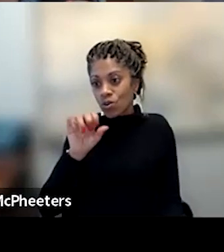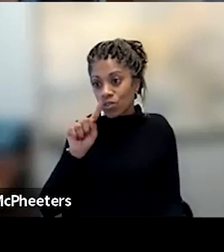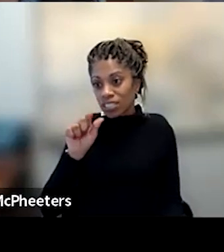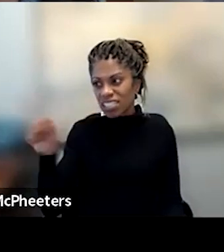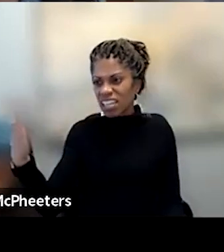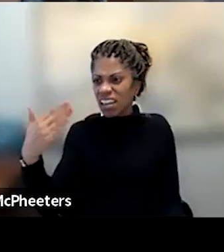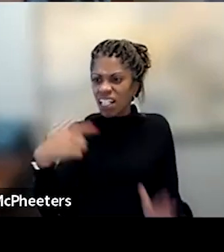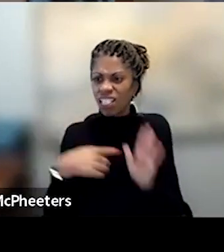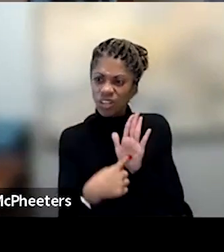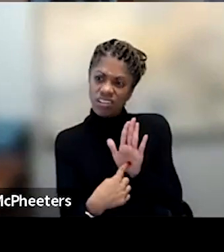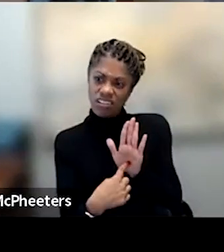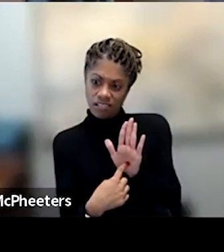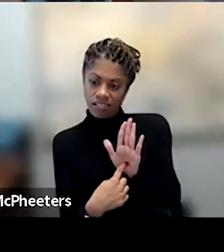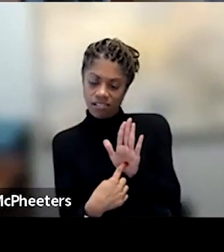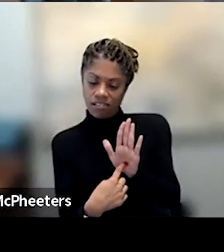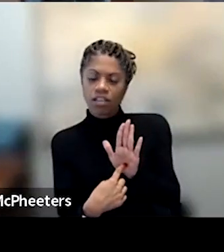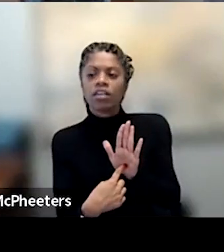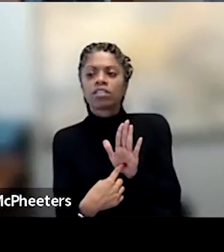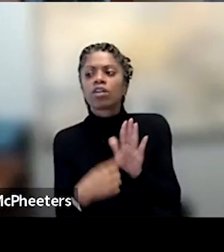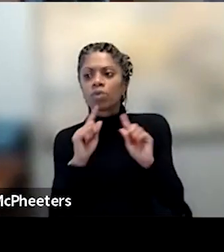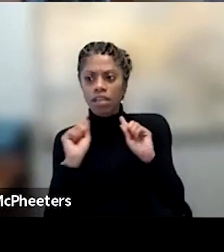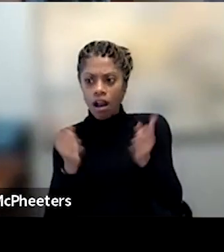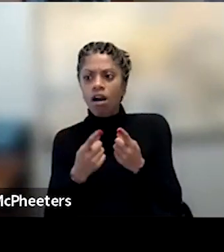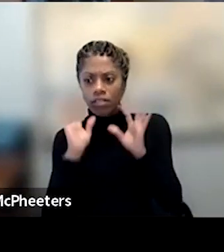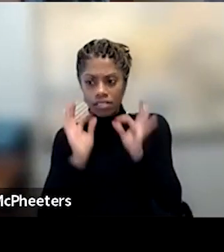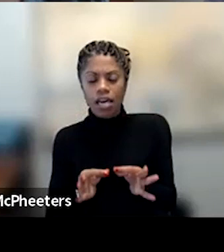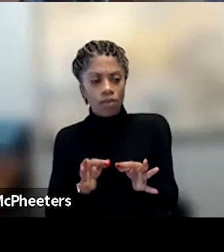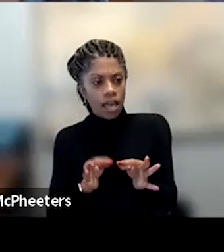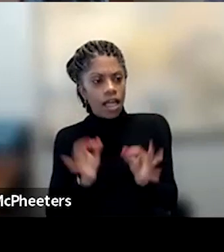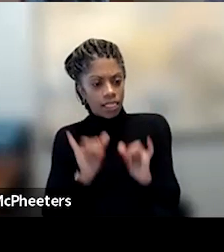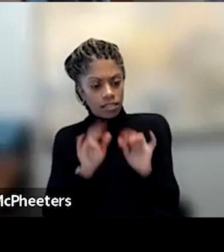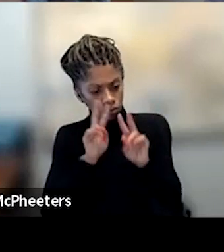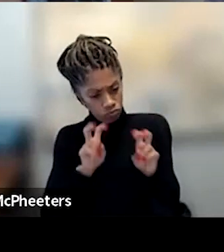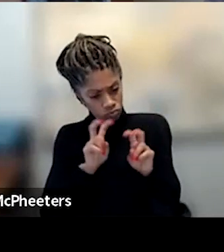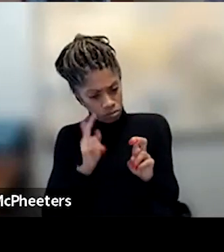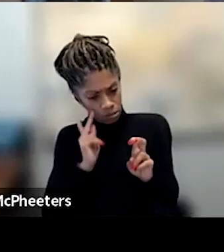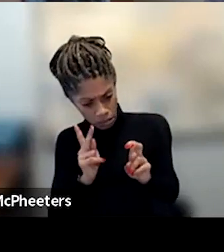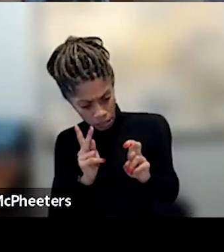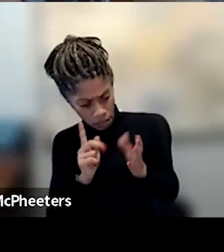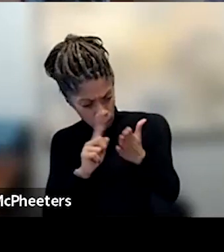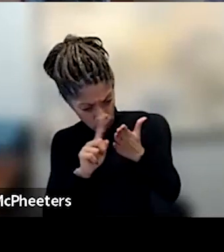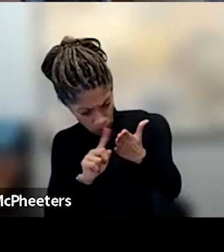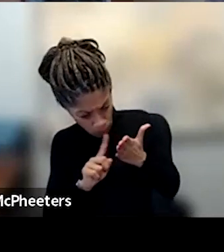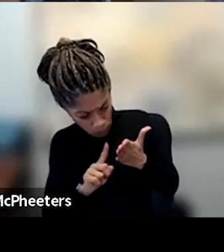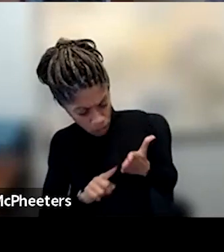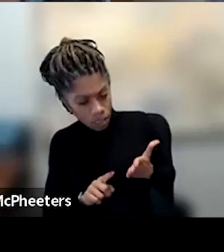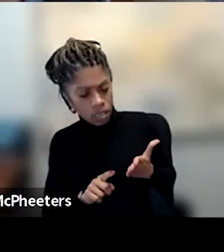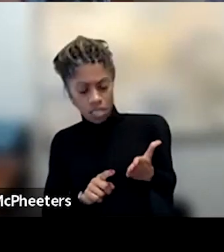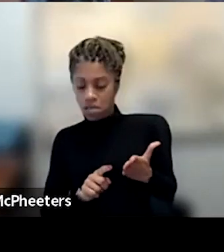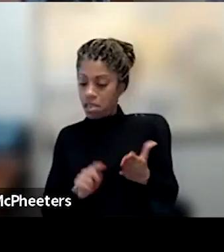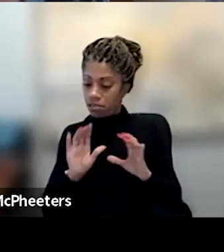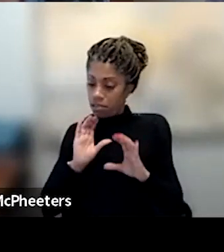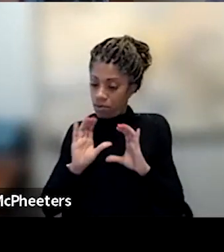to really dissect this toolkit, look at it, assess where are we as a foundation, also as a communications